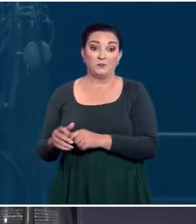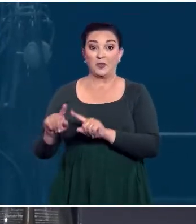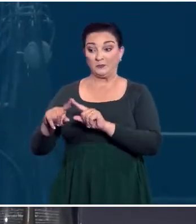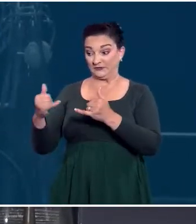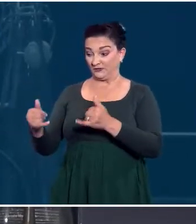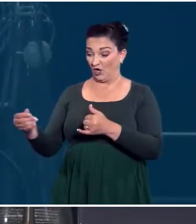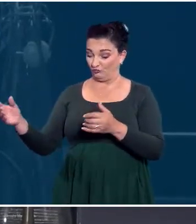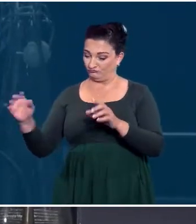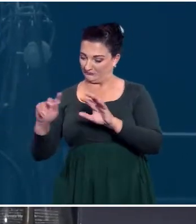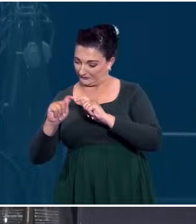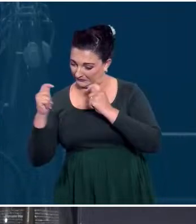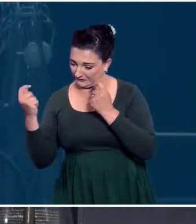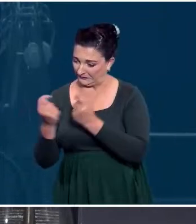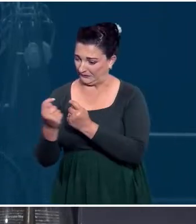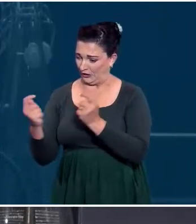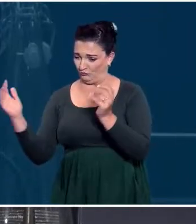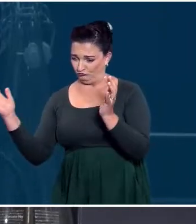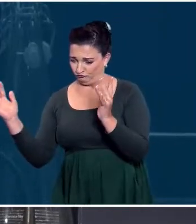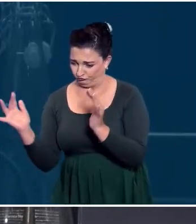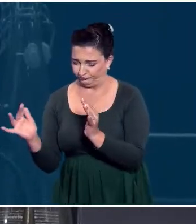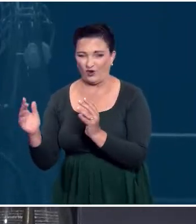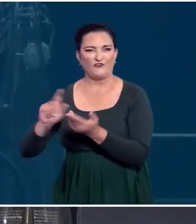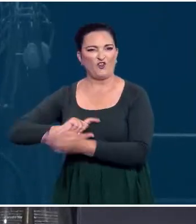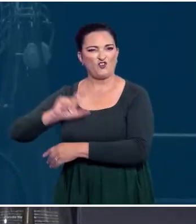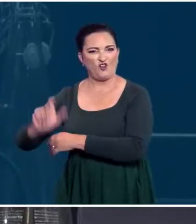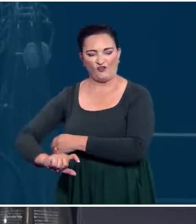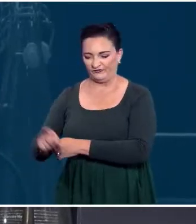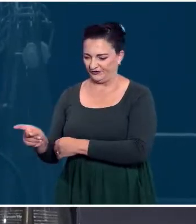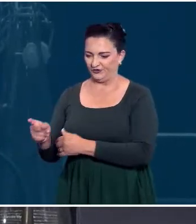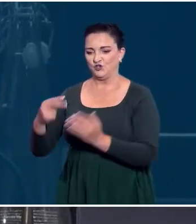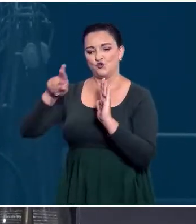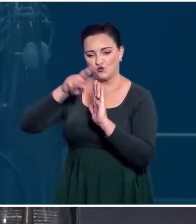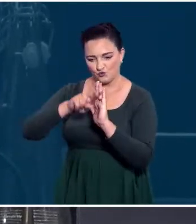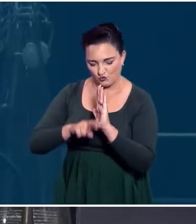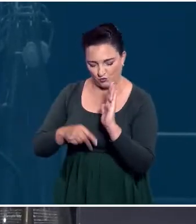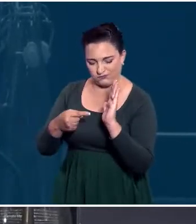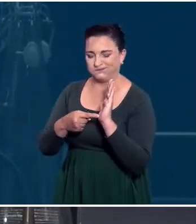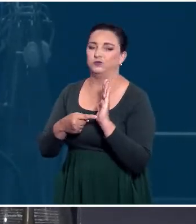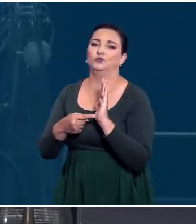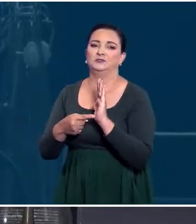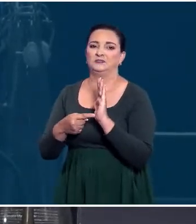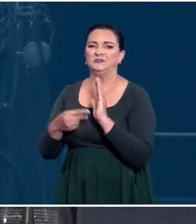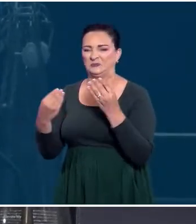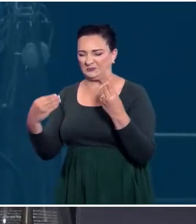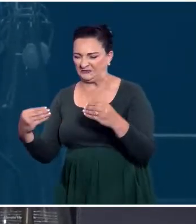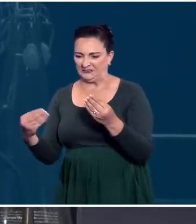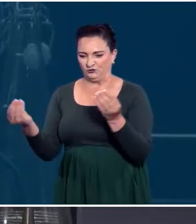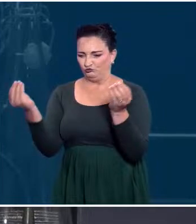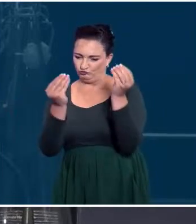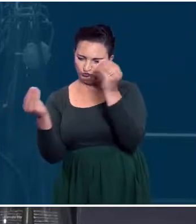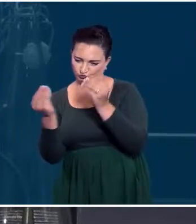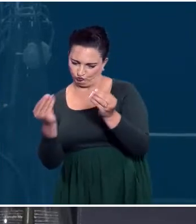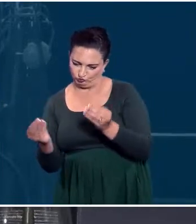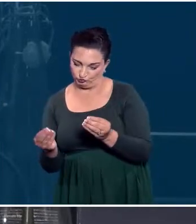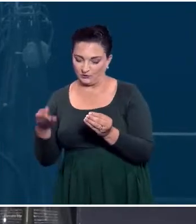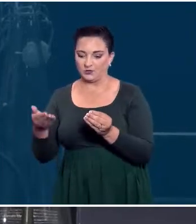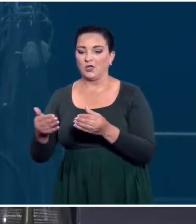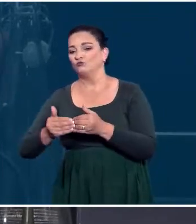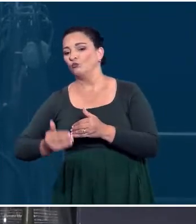report from the conference, and then there'll be a continuous conversation with the